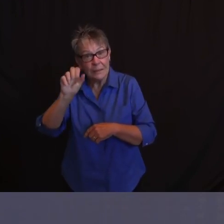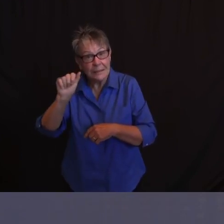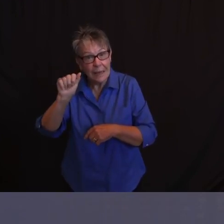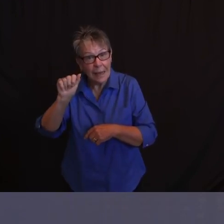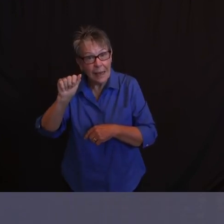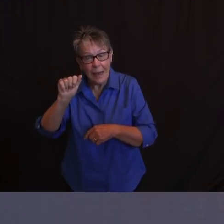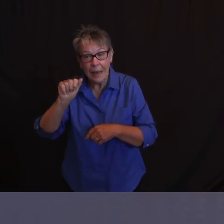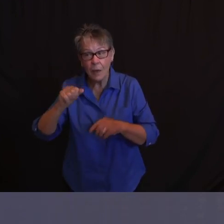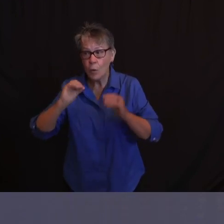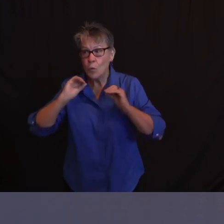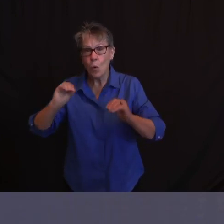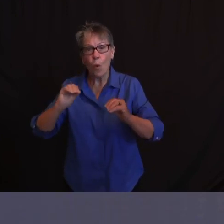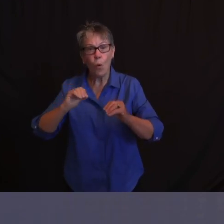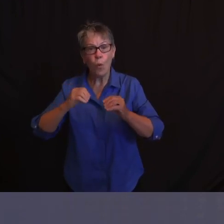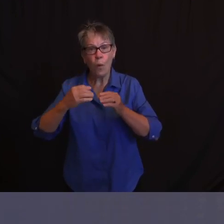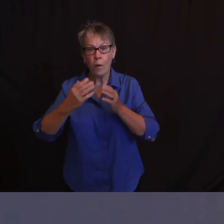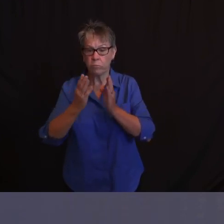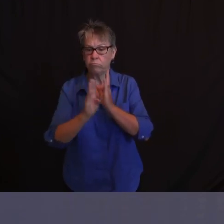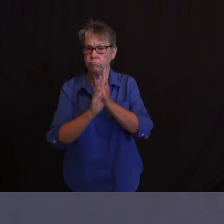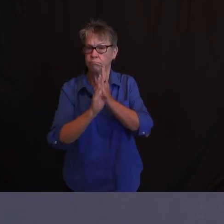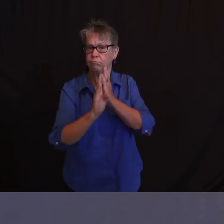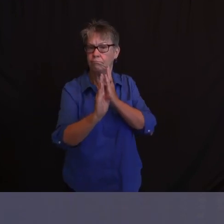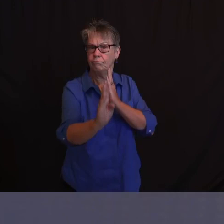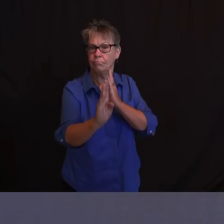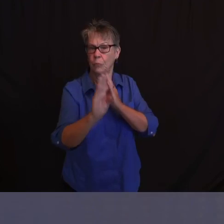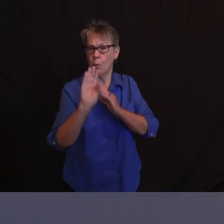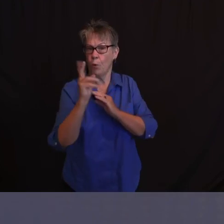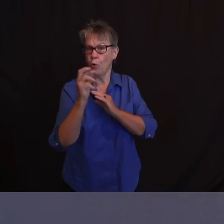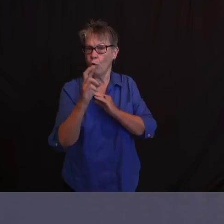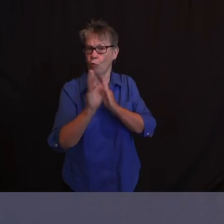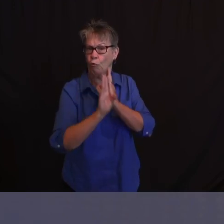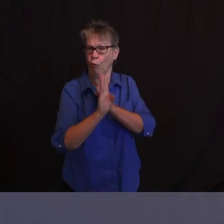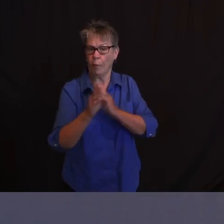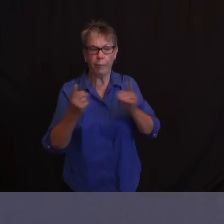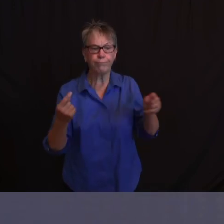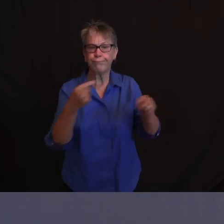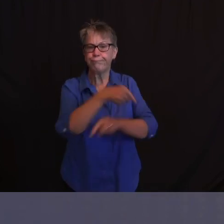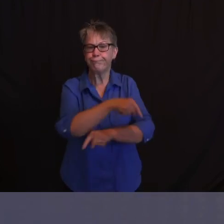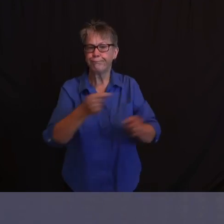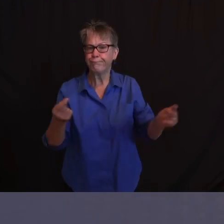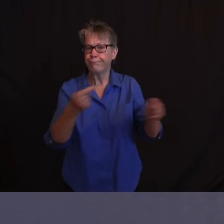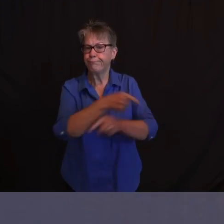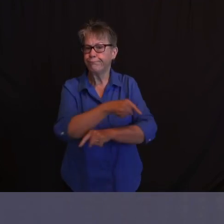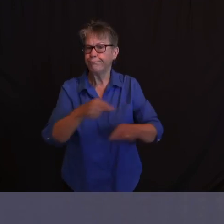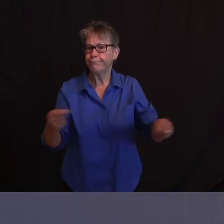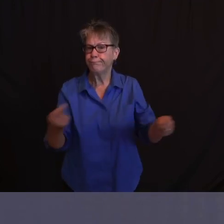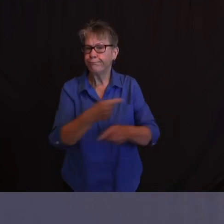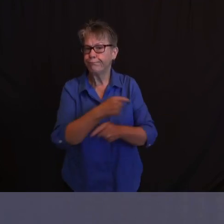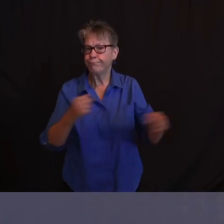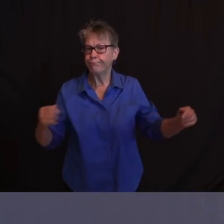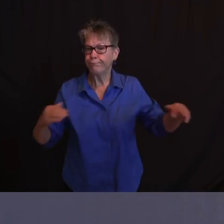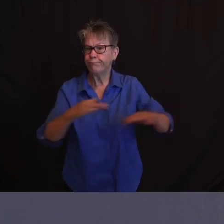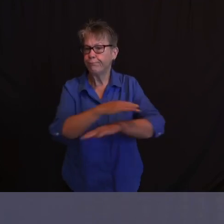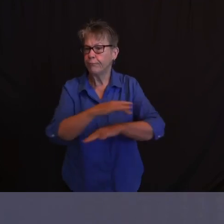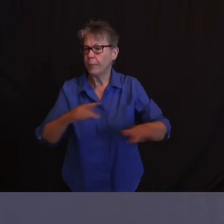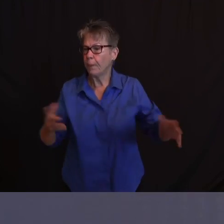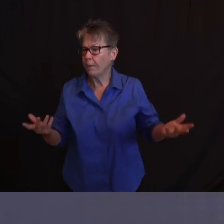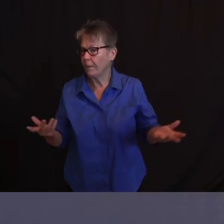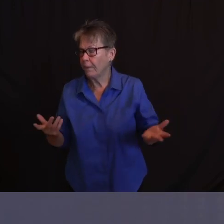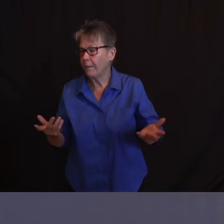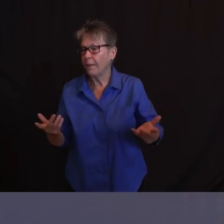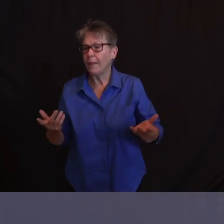We can, Judy and team developing some technology that is not easy to do, but they're working on that,